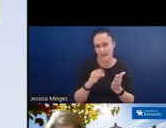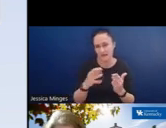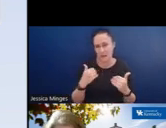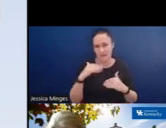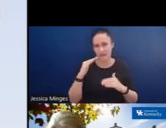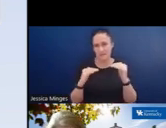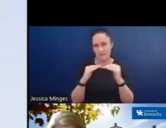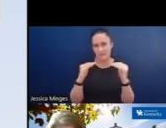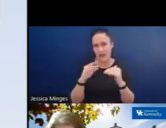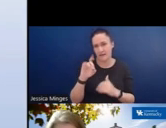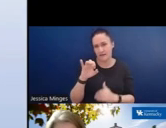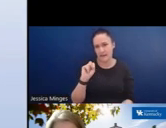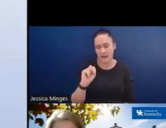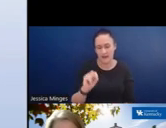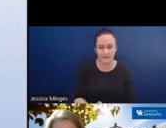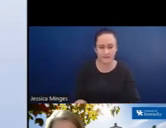diet.